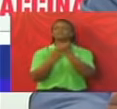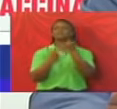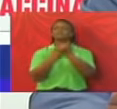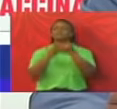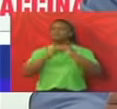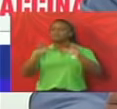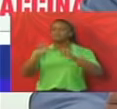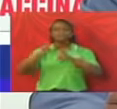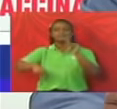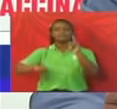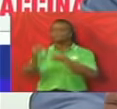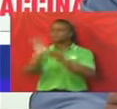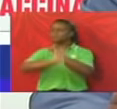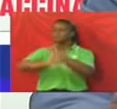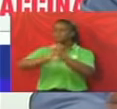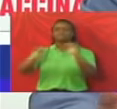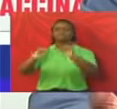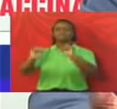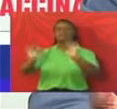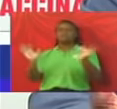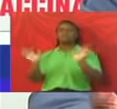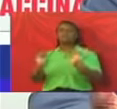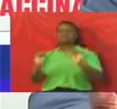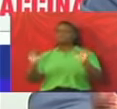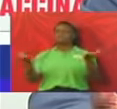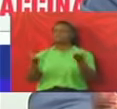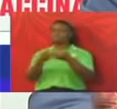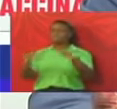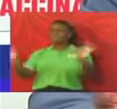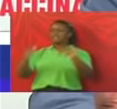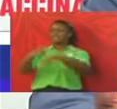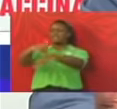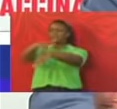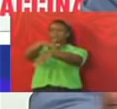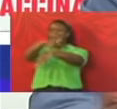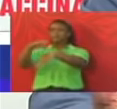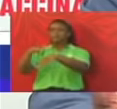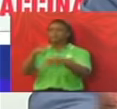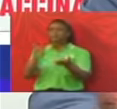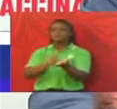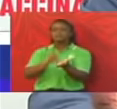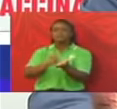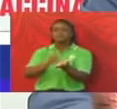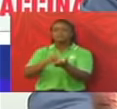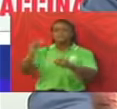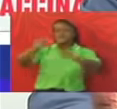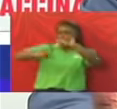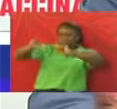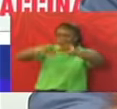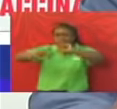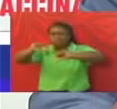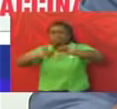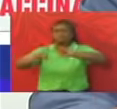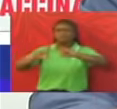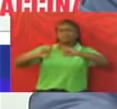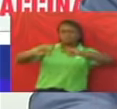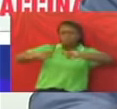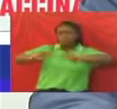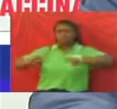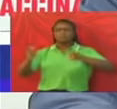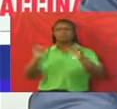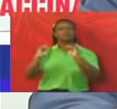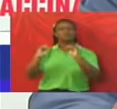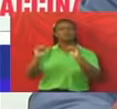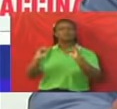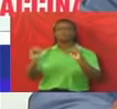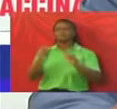we're aware. It is not being monitored clinically by any clinical specialist associated with the ministry, and